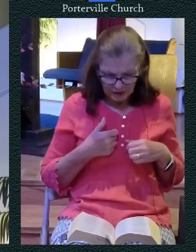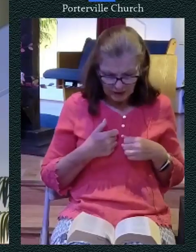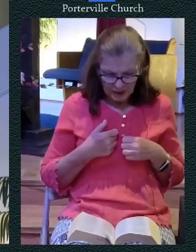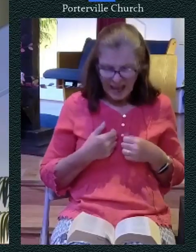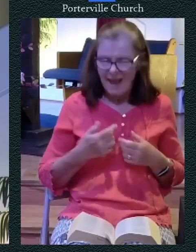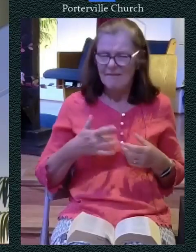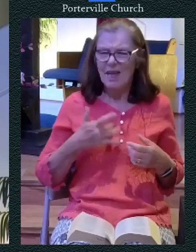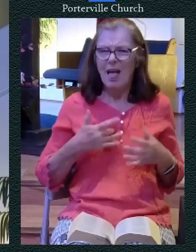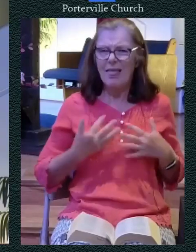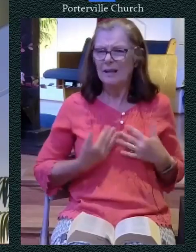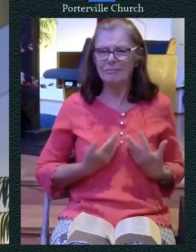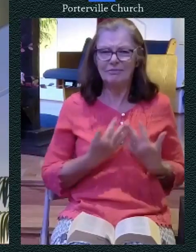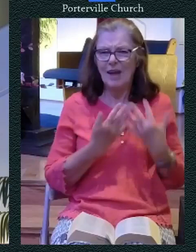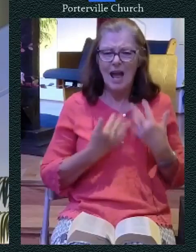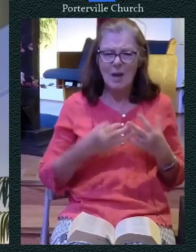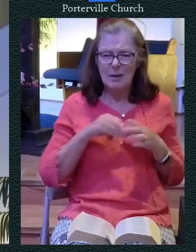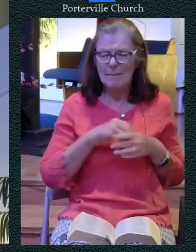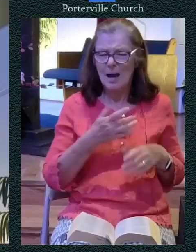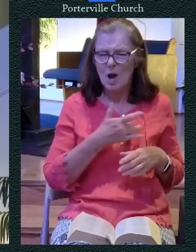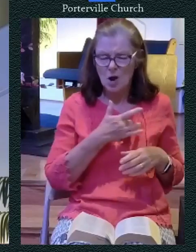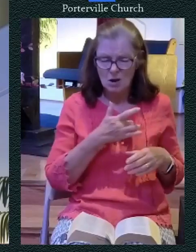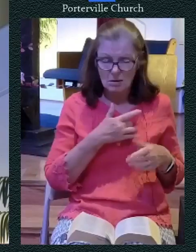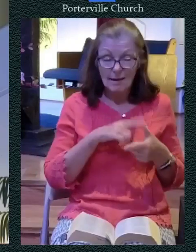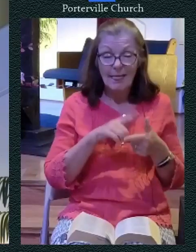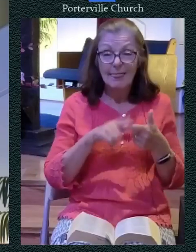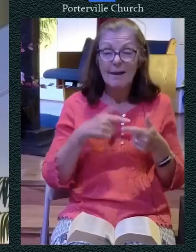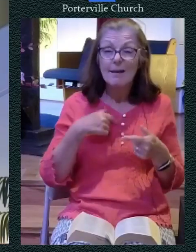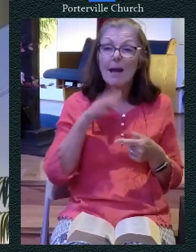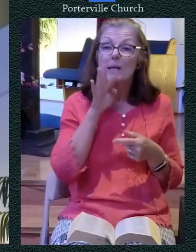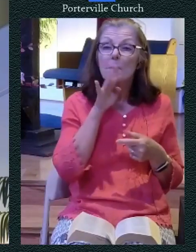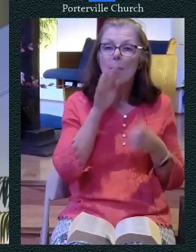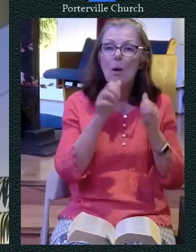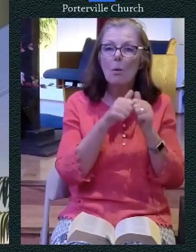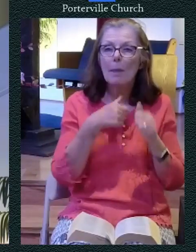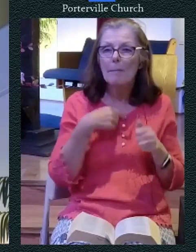burned. Then I spoke with my tongue.